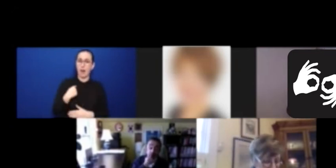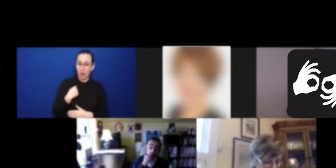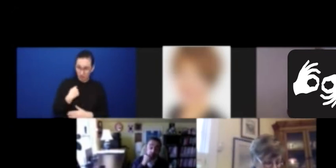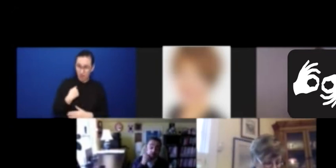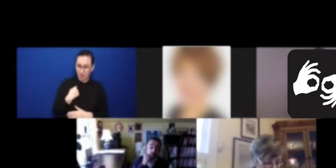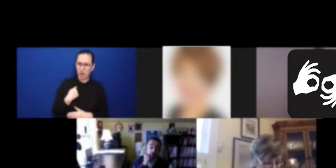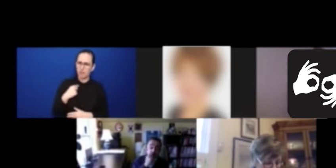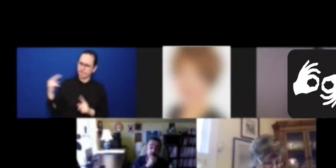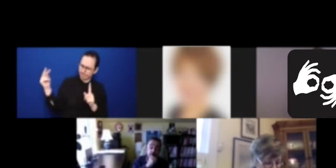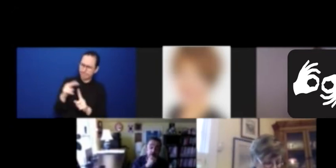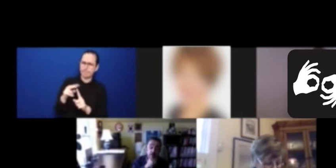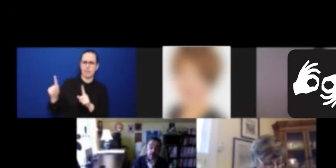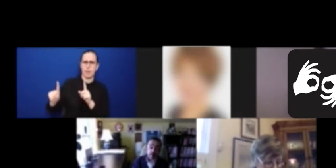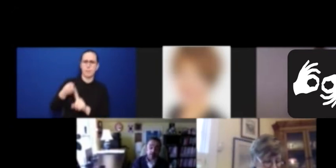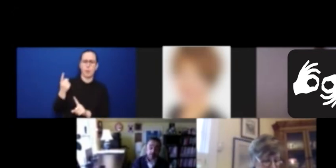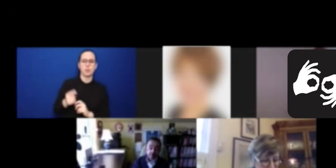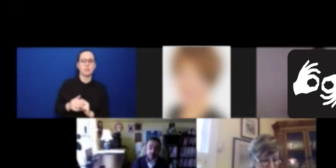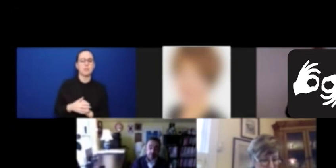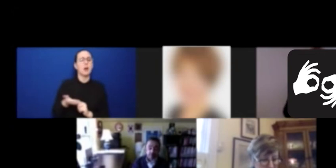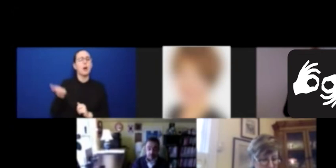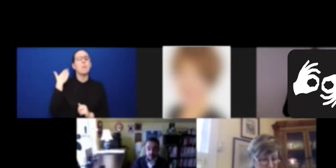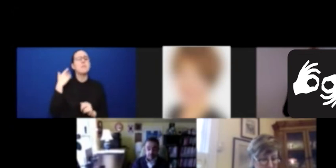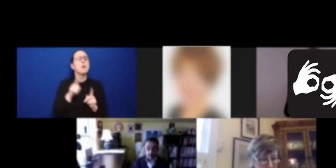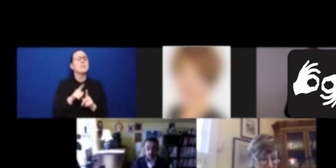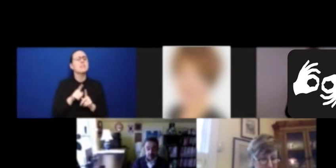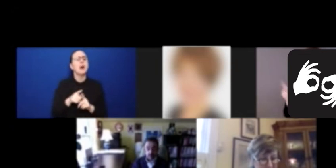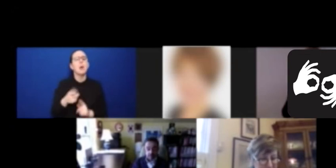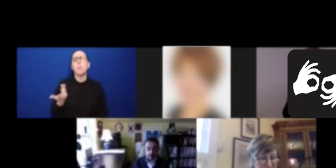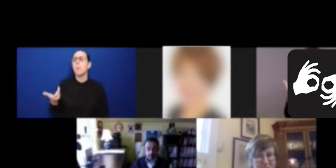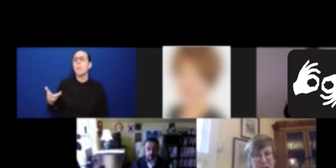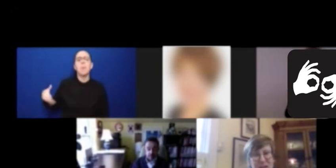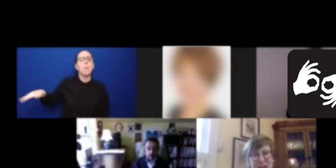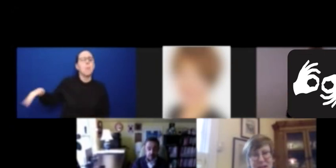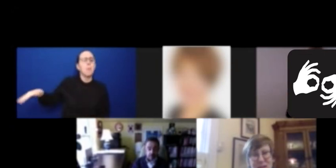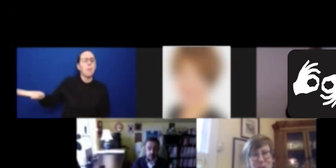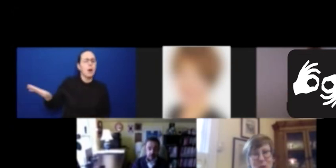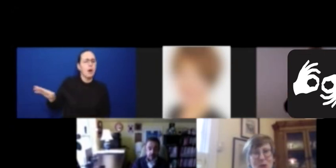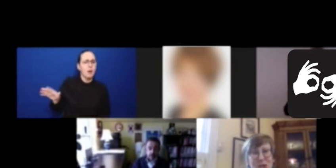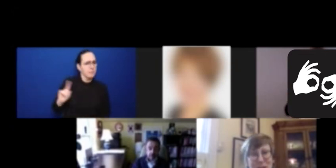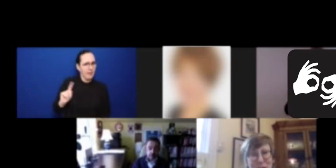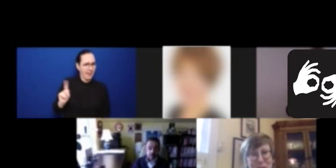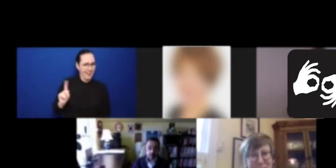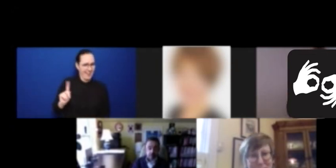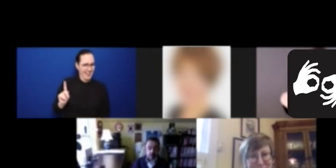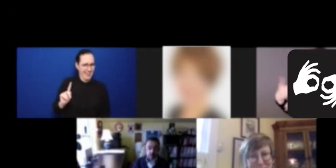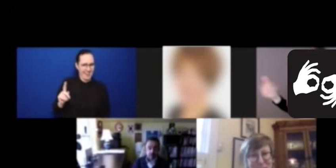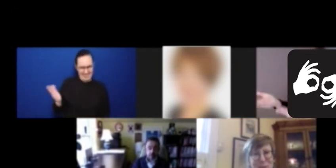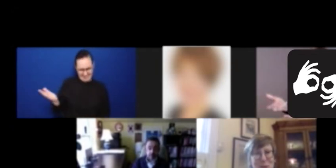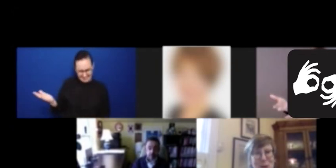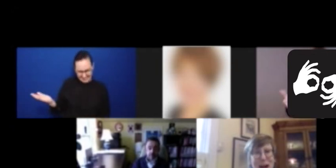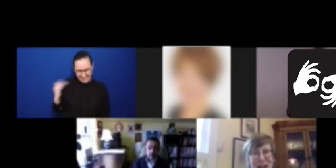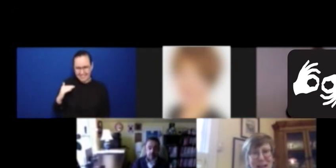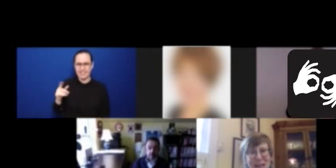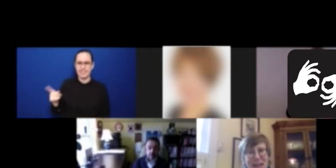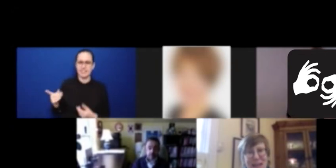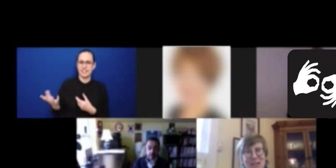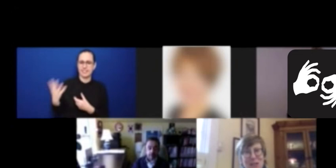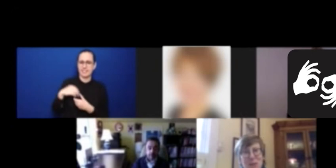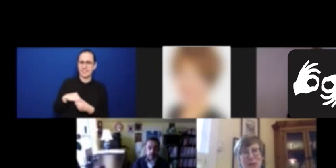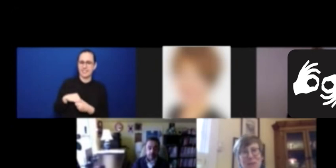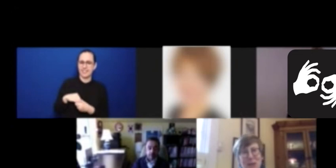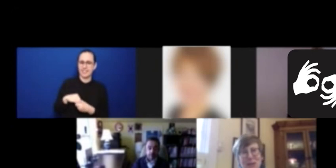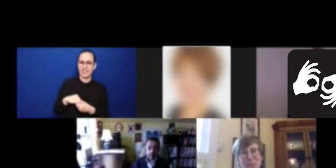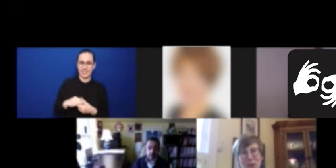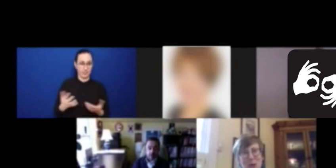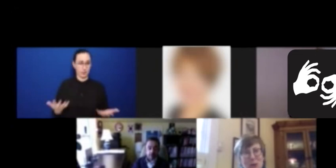there was resistance to it. And the funny thing is, we're still fighting for, I think, a